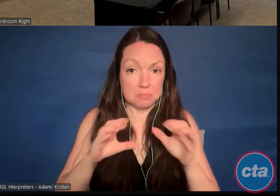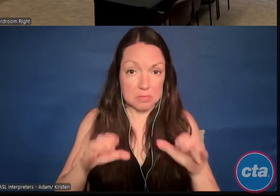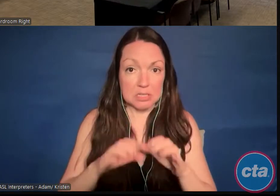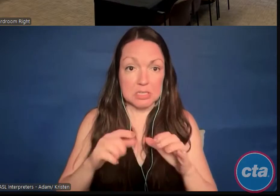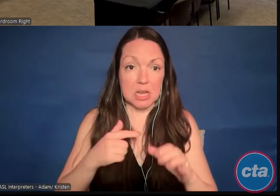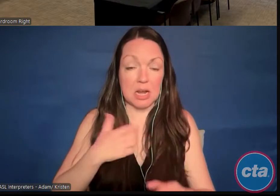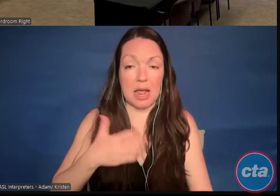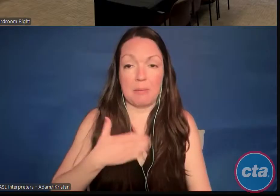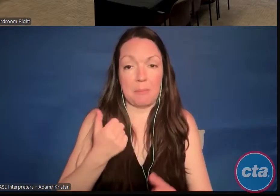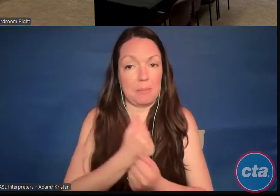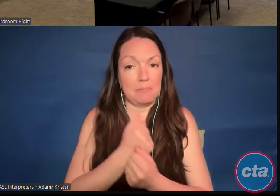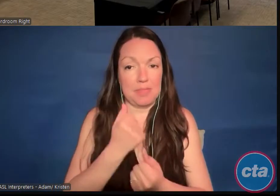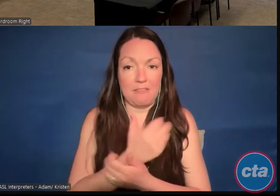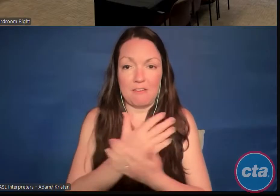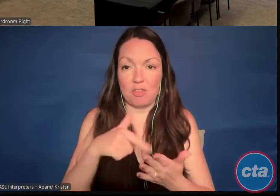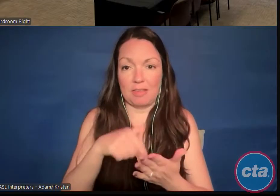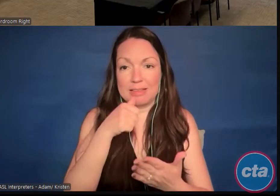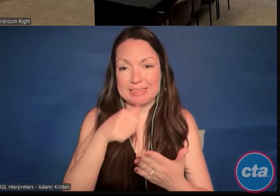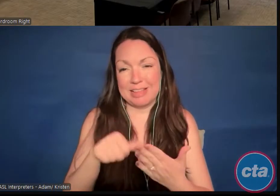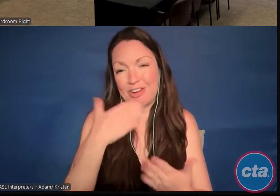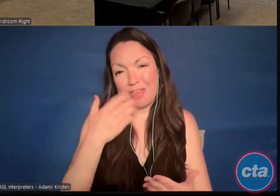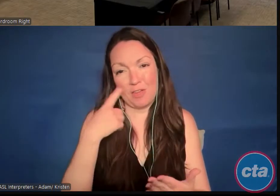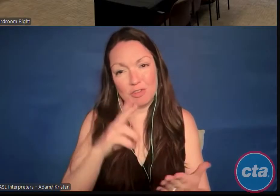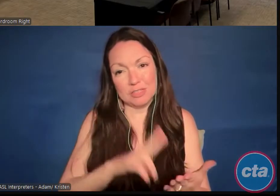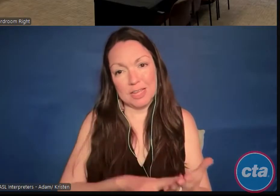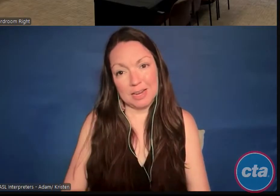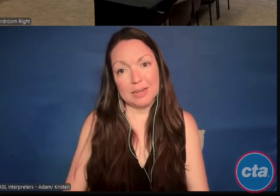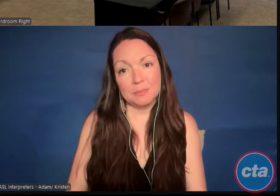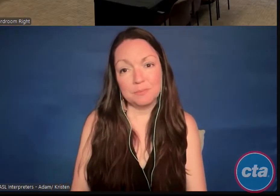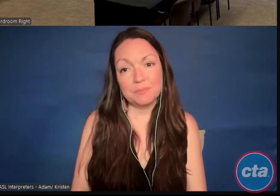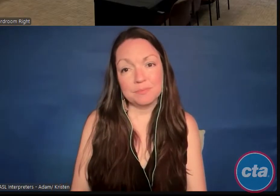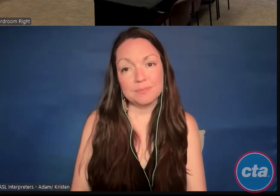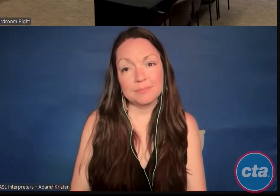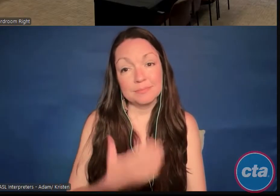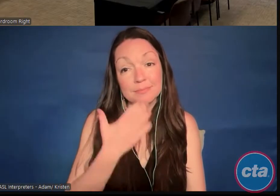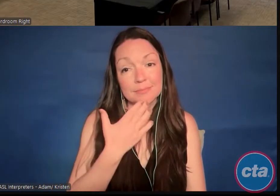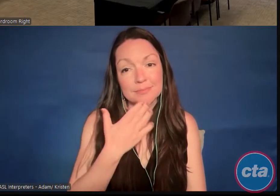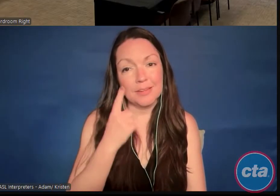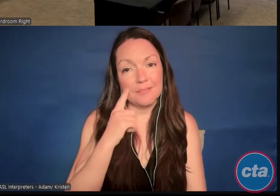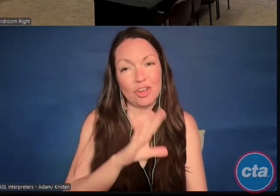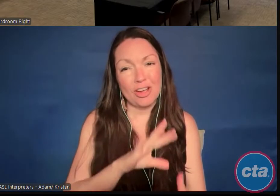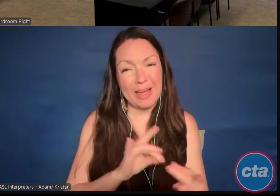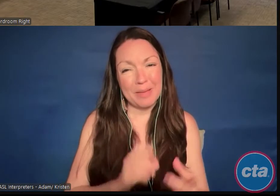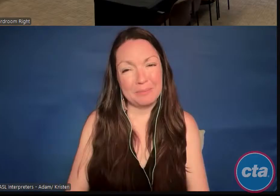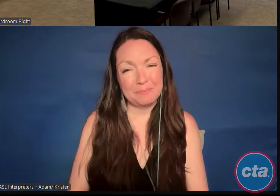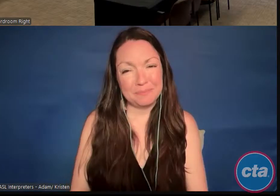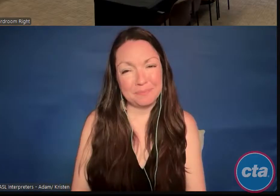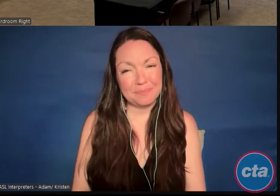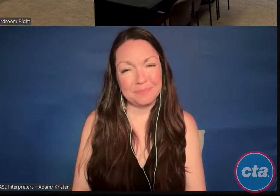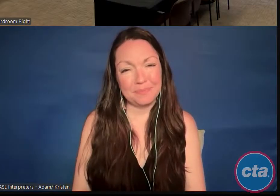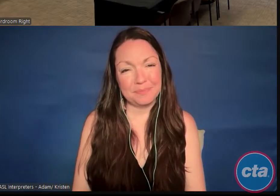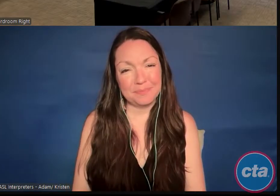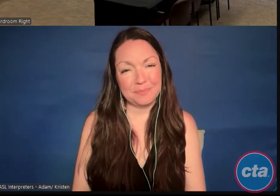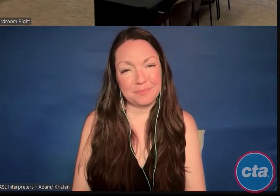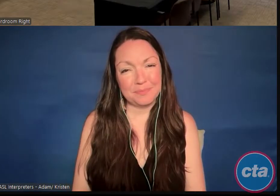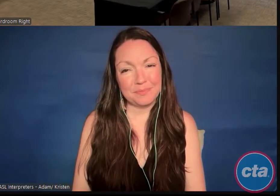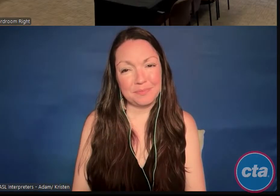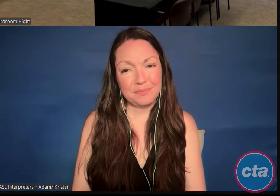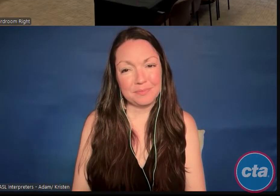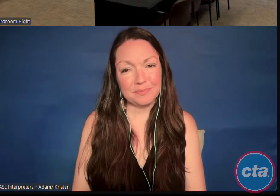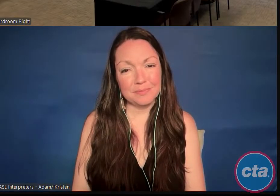everything in this letter. Thank you for signing it. Sure. Thank you for your comment. Yeah,